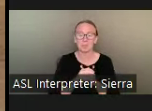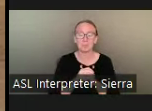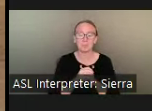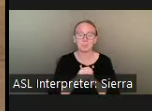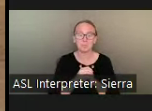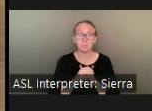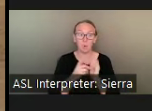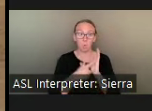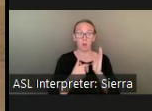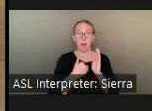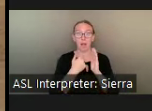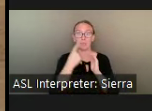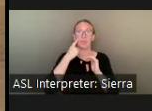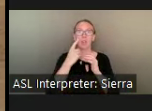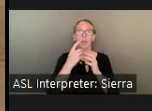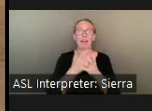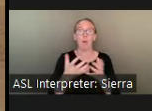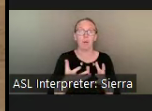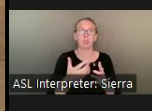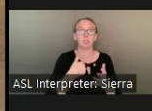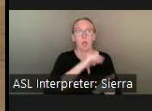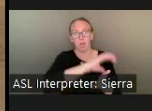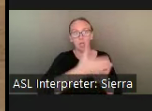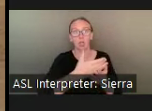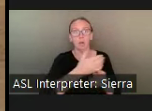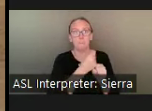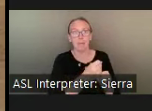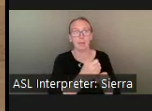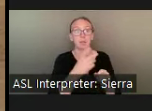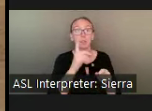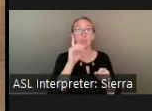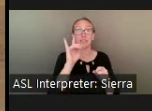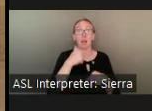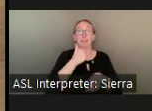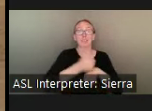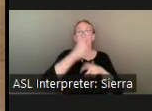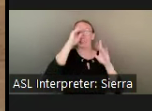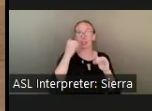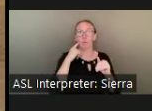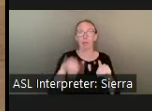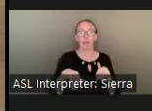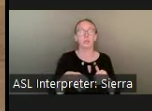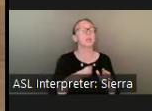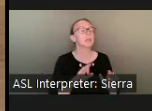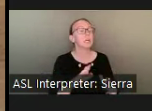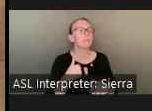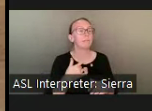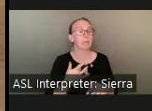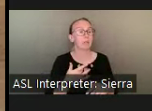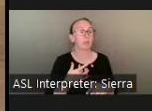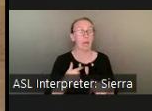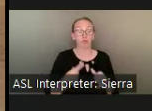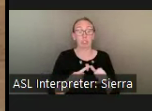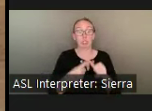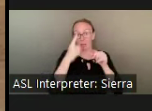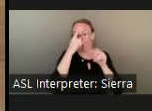about the volume of work I made, or did I have expectations around the volume? I don't think I initially knew what I was gonna do. I think